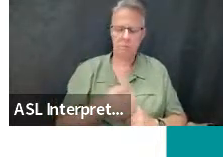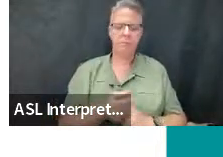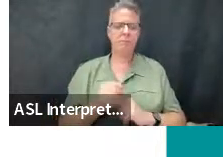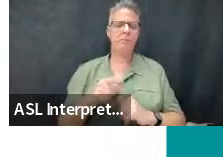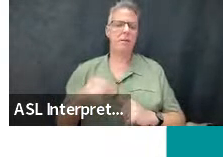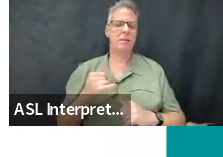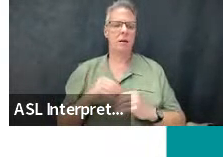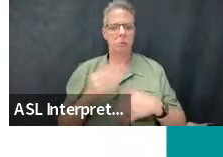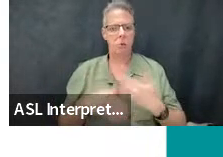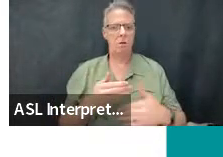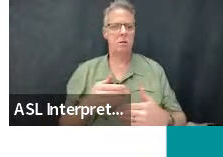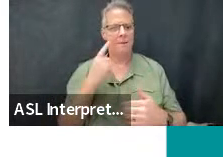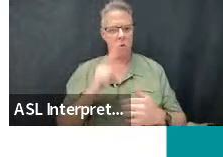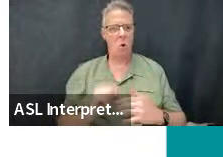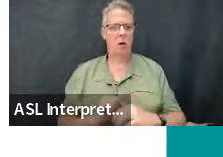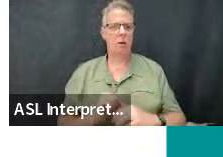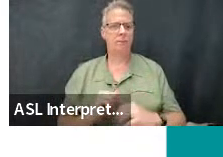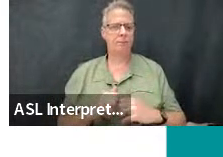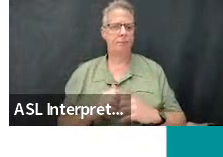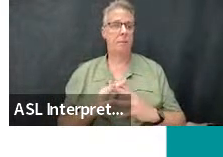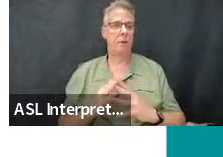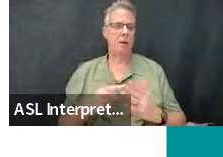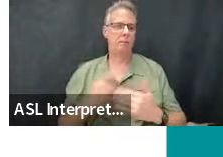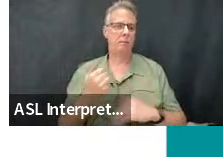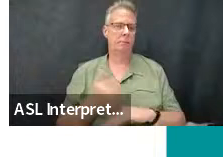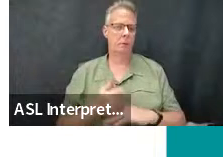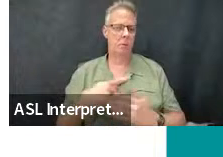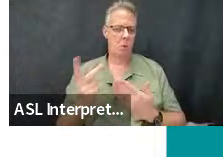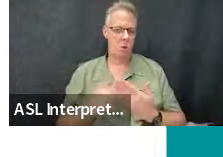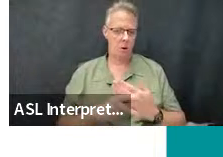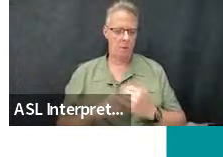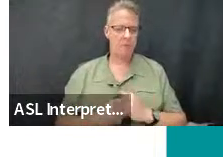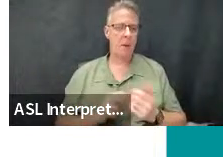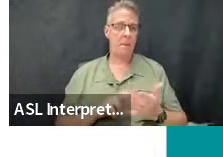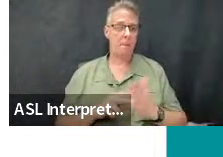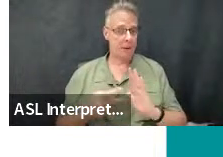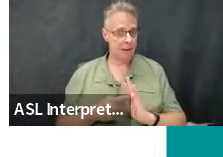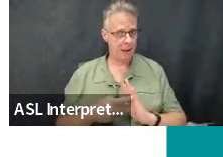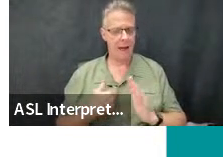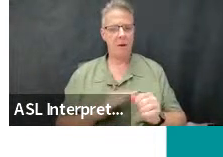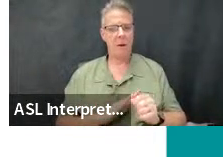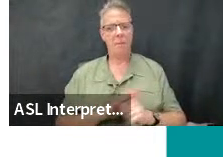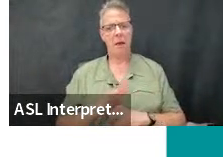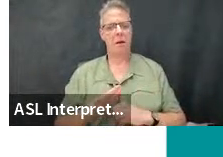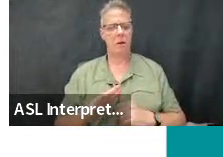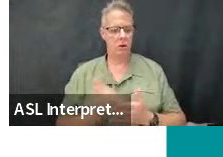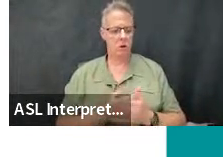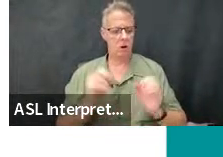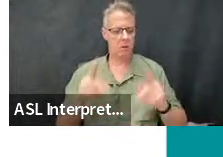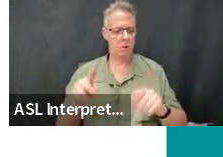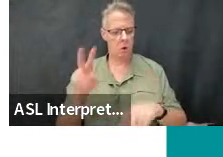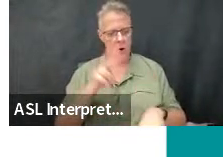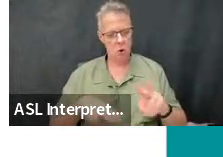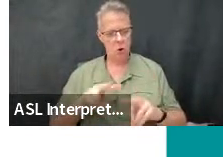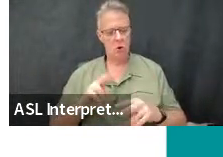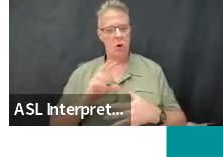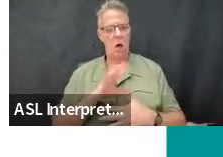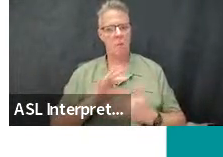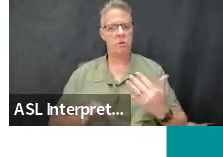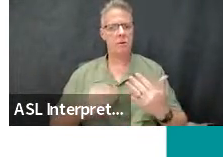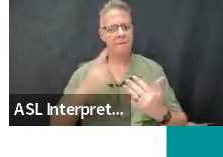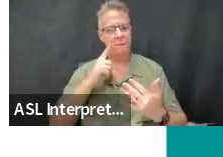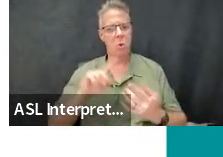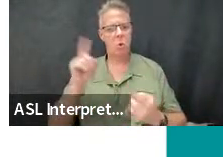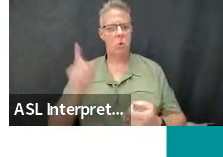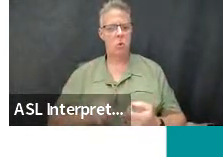program. And so there is plenty of opportunity to look for options to reduce those